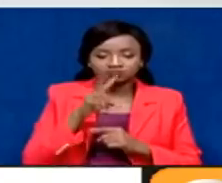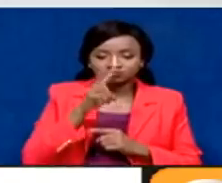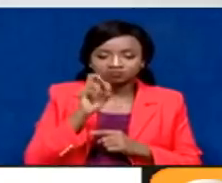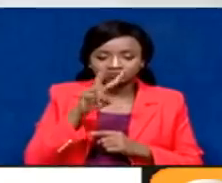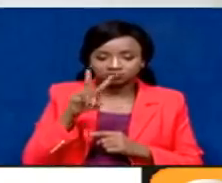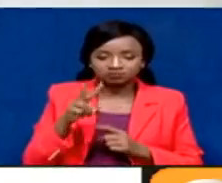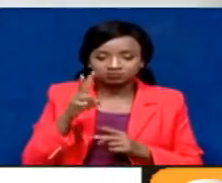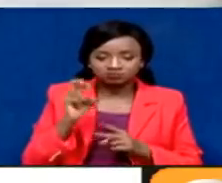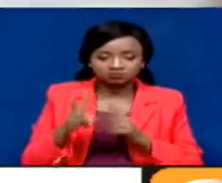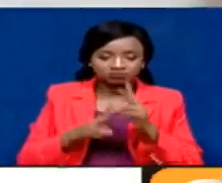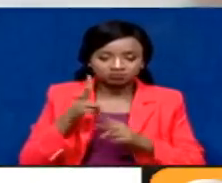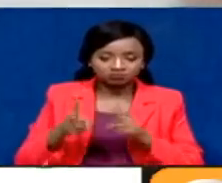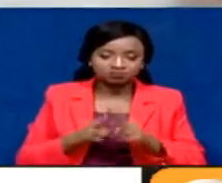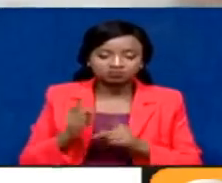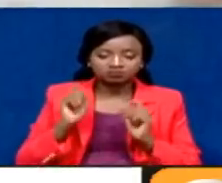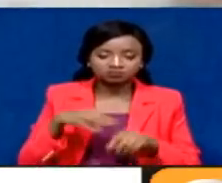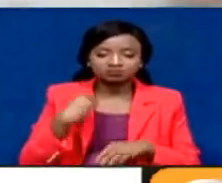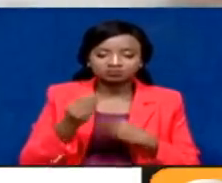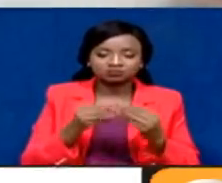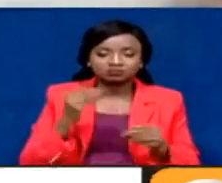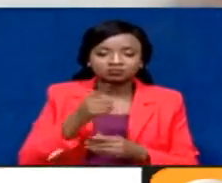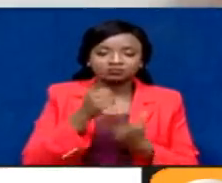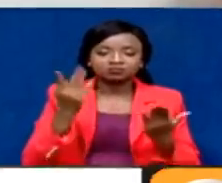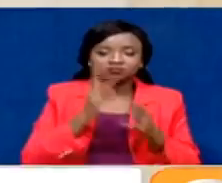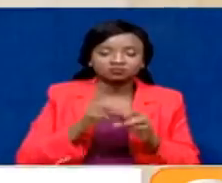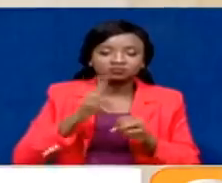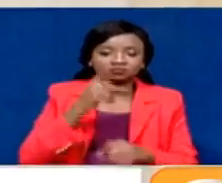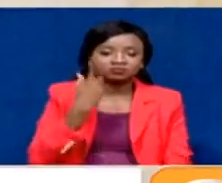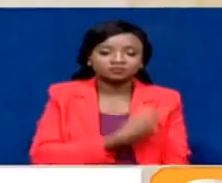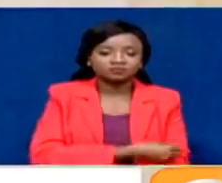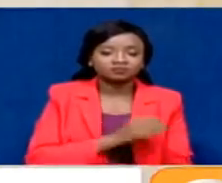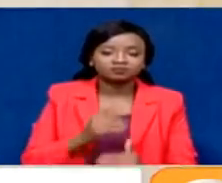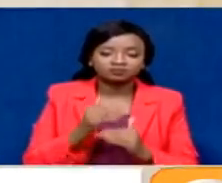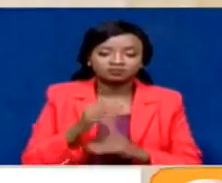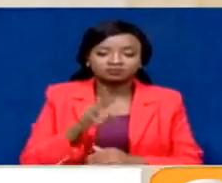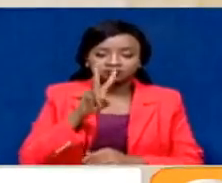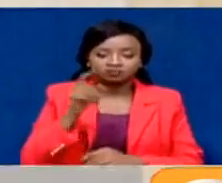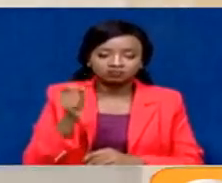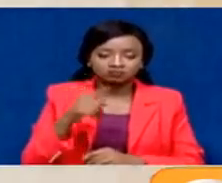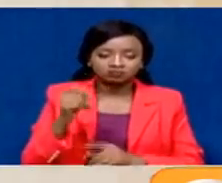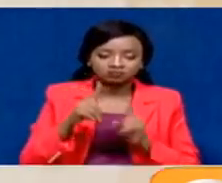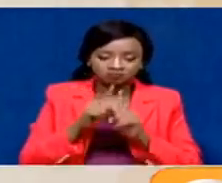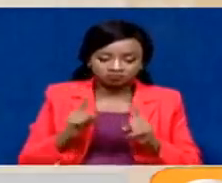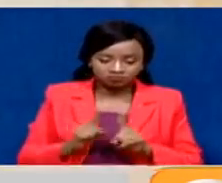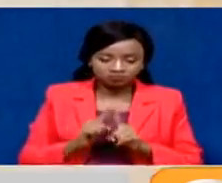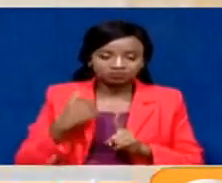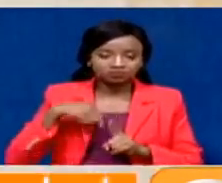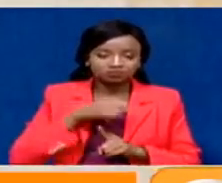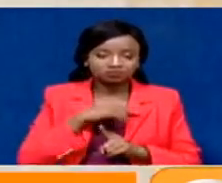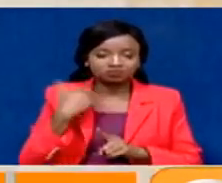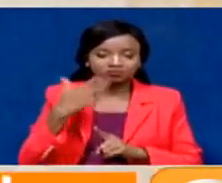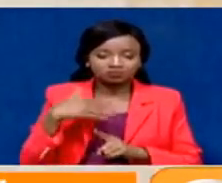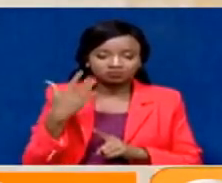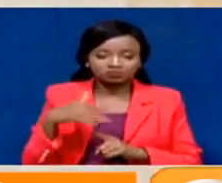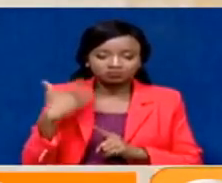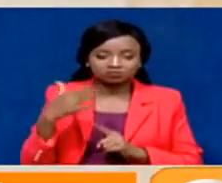ili kutumika kwa njia ya sindano kila baada ya miezi miwili. For antiretrovirals and HIV, the only thing we've had so far is tablets.